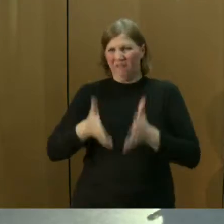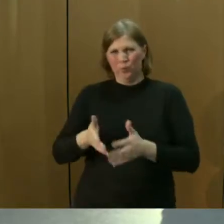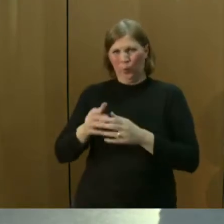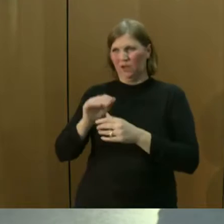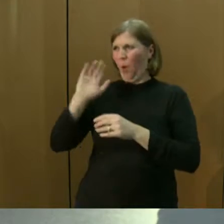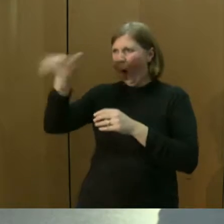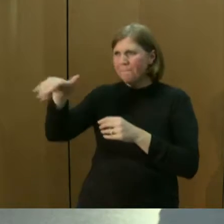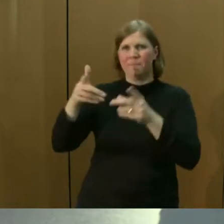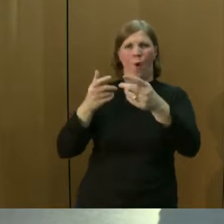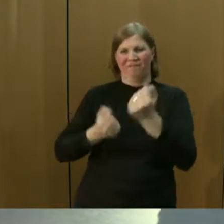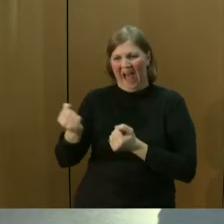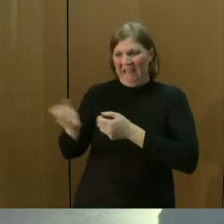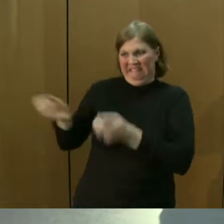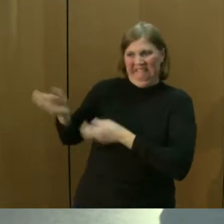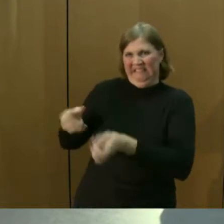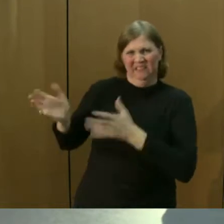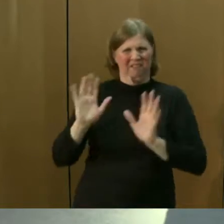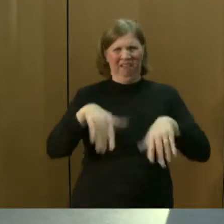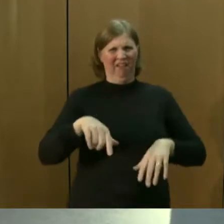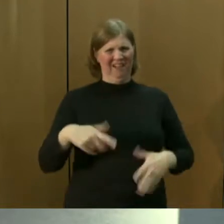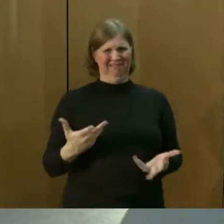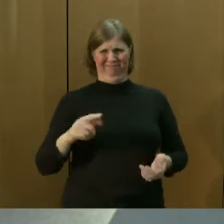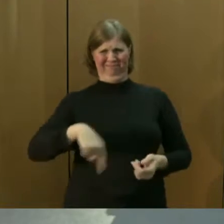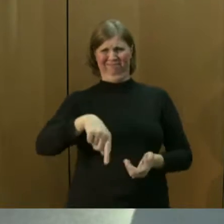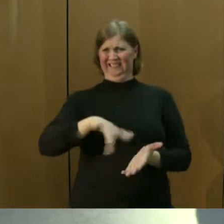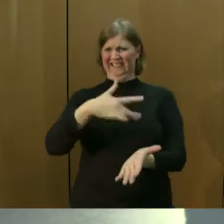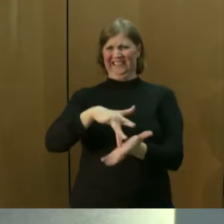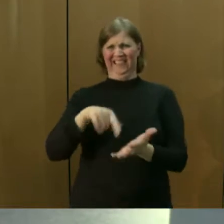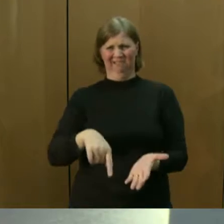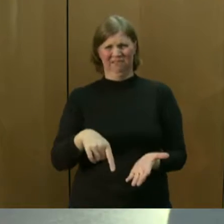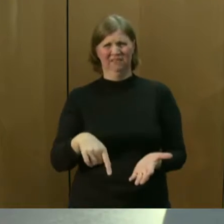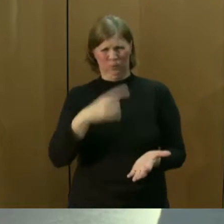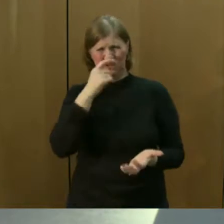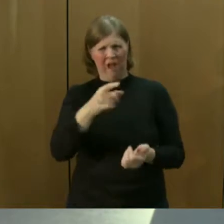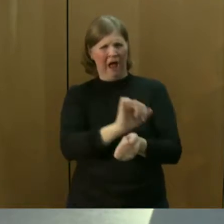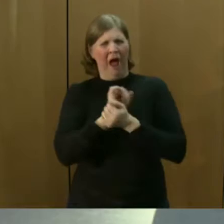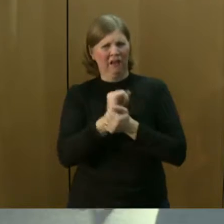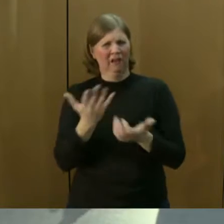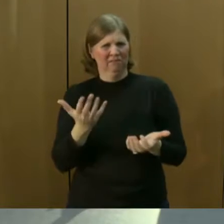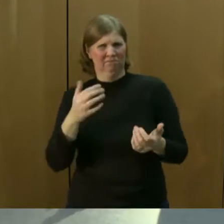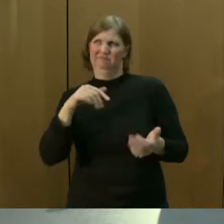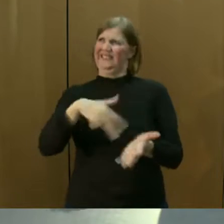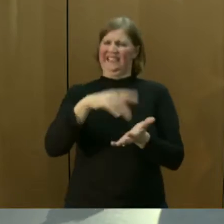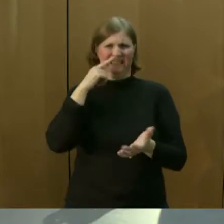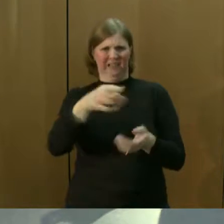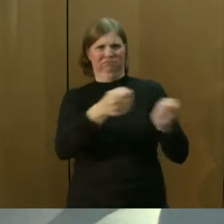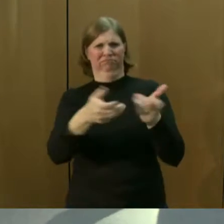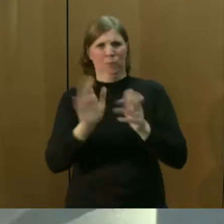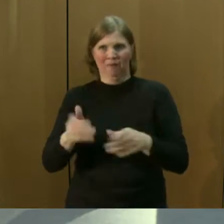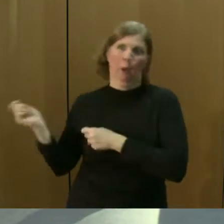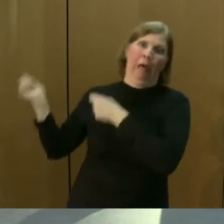Other stores, available. Generic shop. But yeah, I mean, I guess there